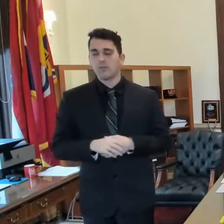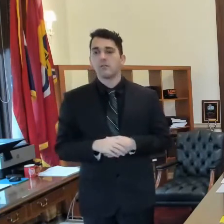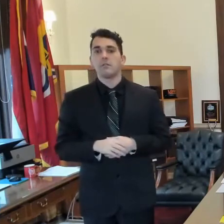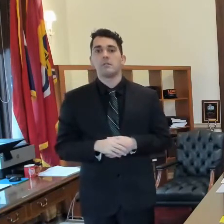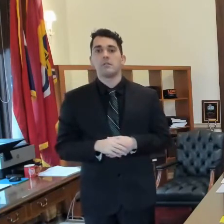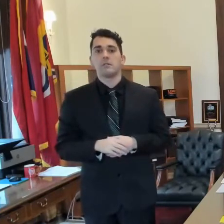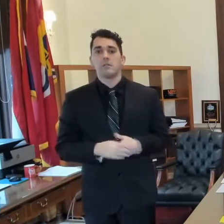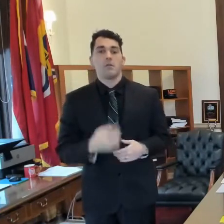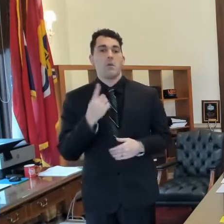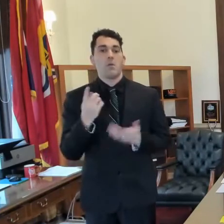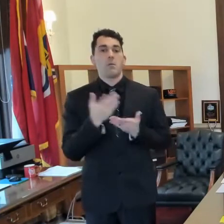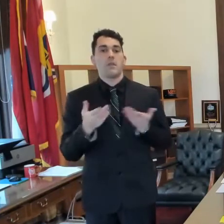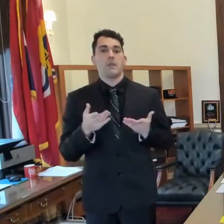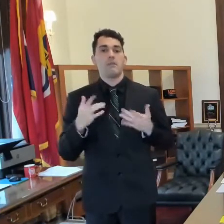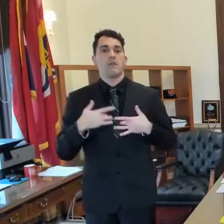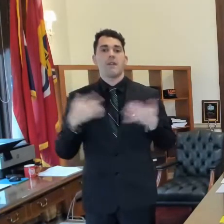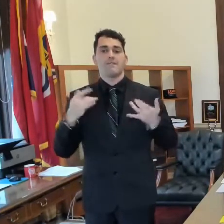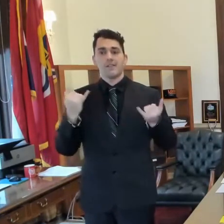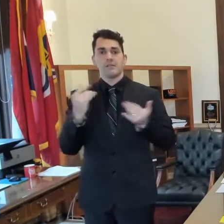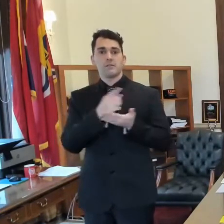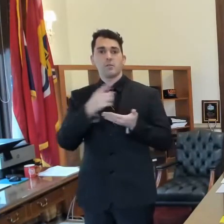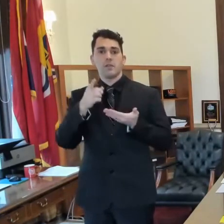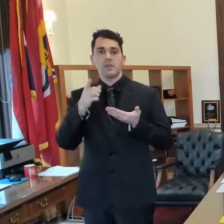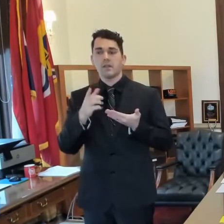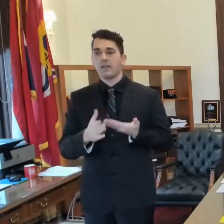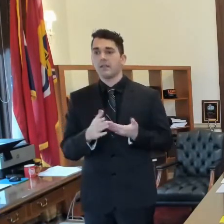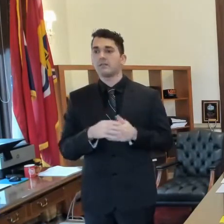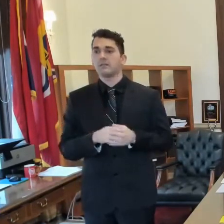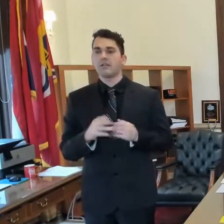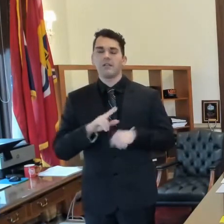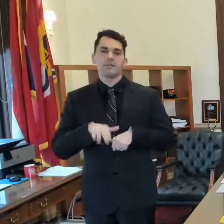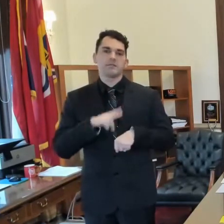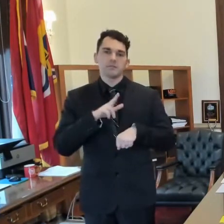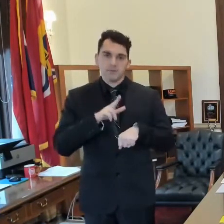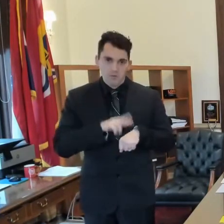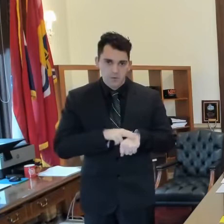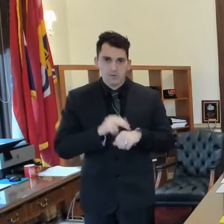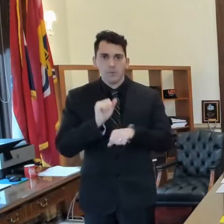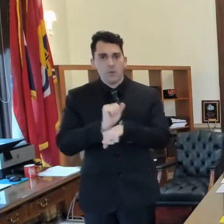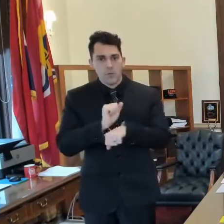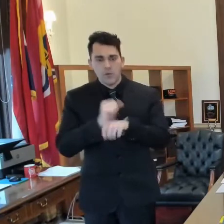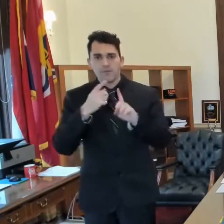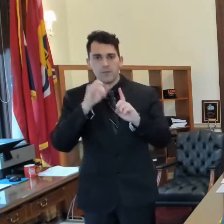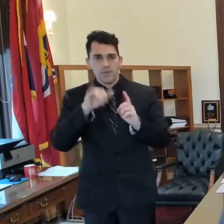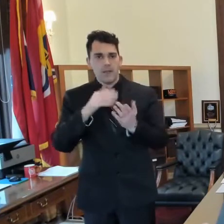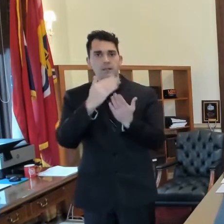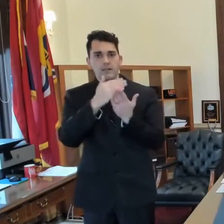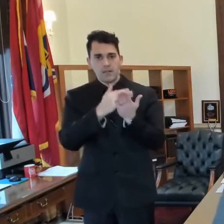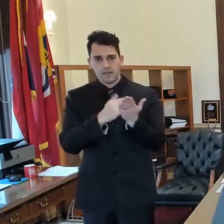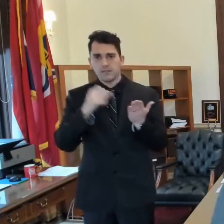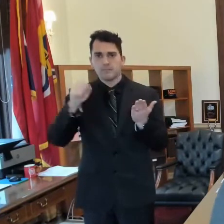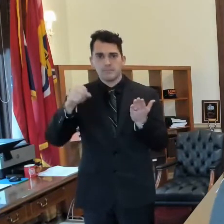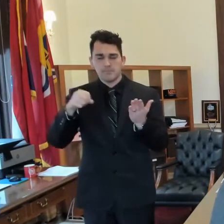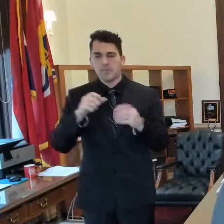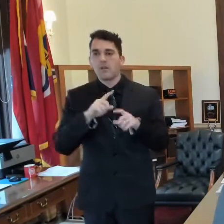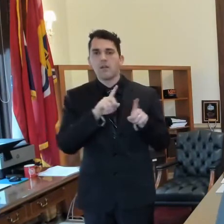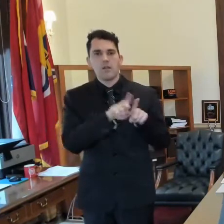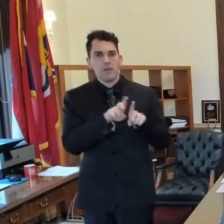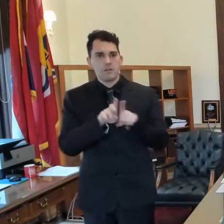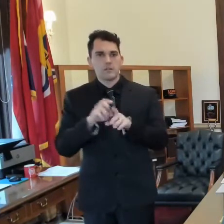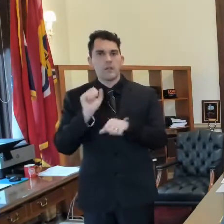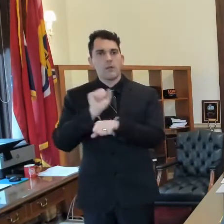this weekend, is of course we work off of our eligible list, but we also work with senior